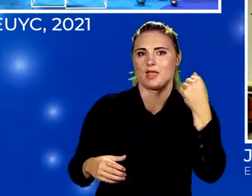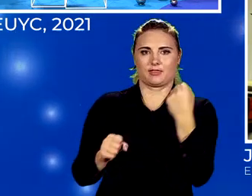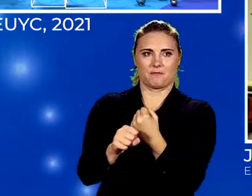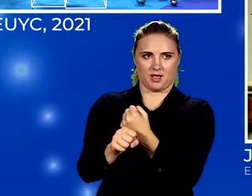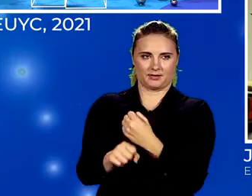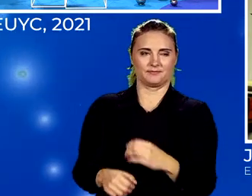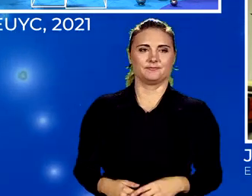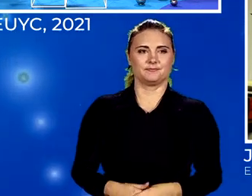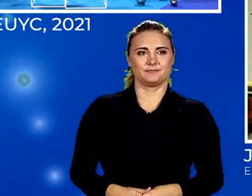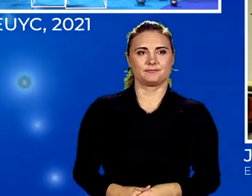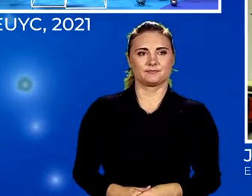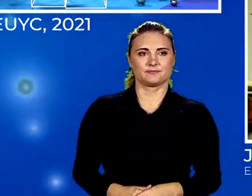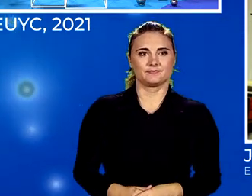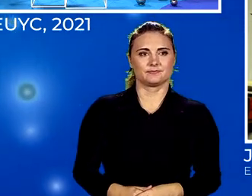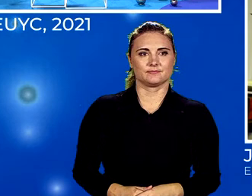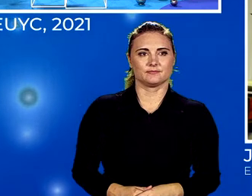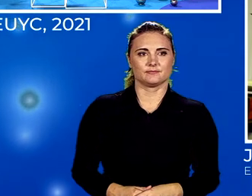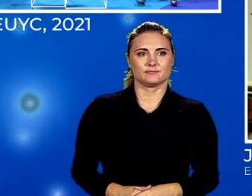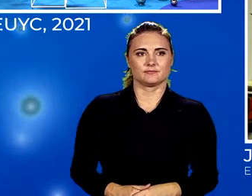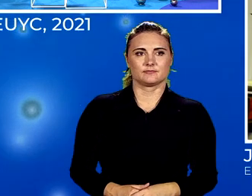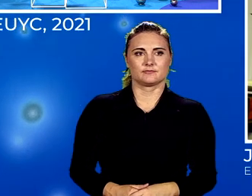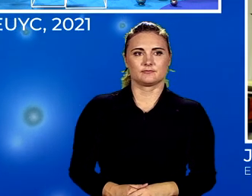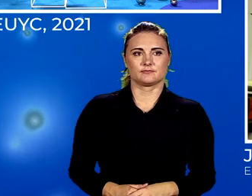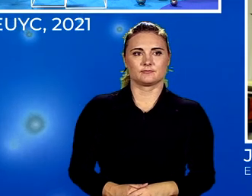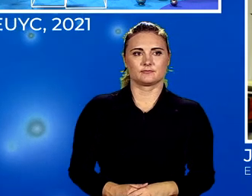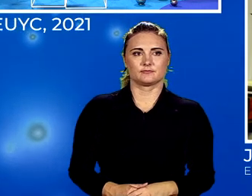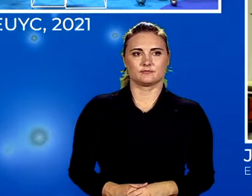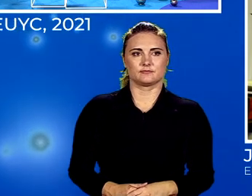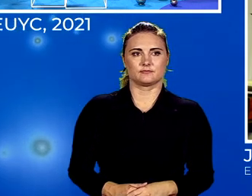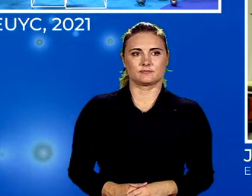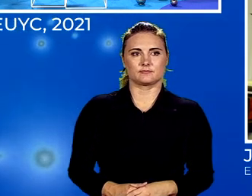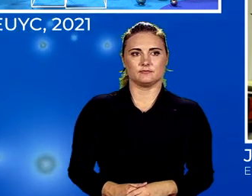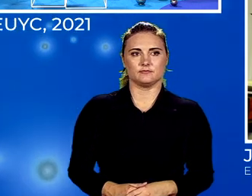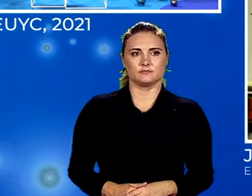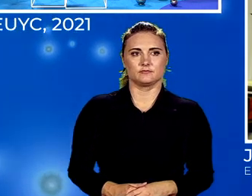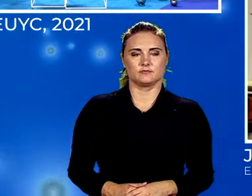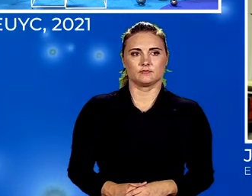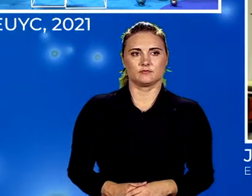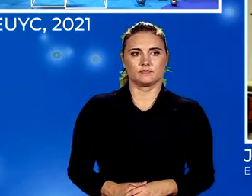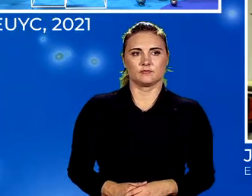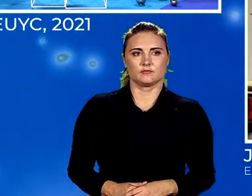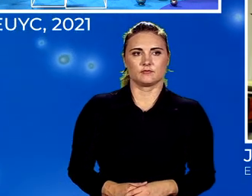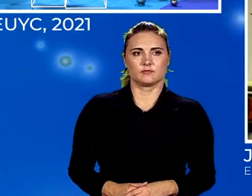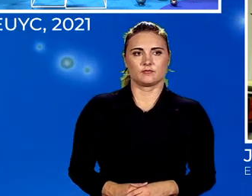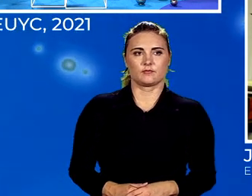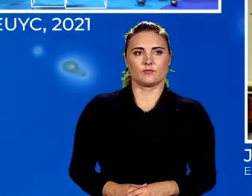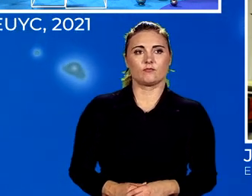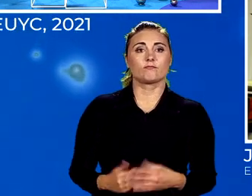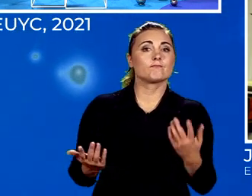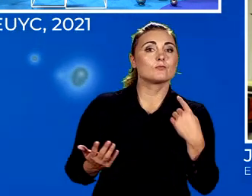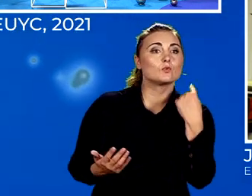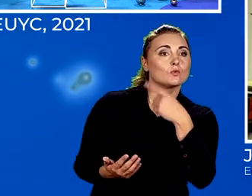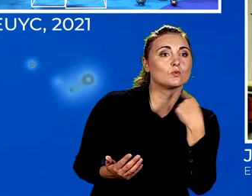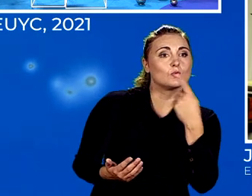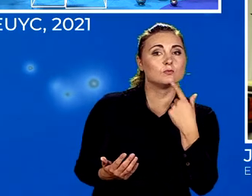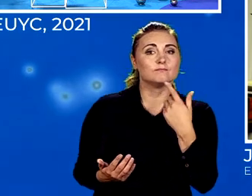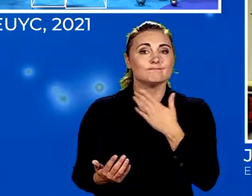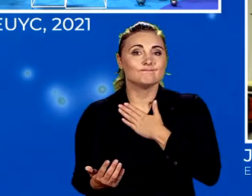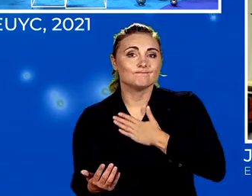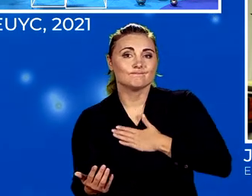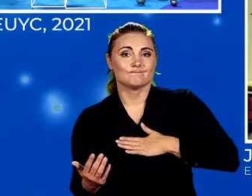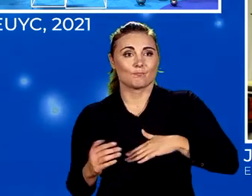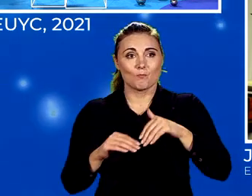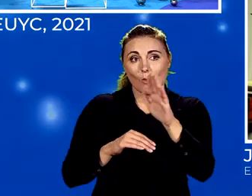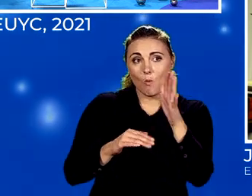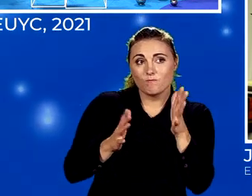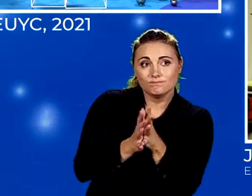involved in processes. You already presented different processes you've been involved in. So whoever you would like to take the floor and maybe share with you on how did you maybe